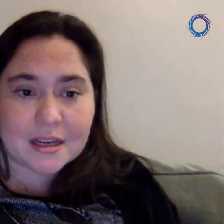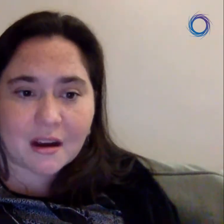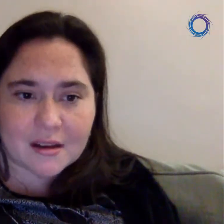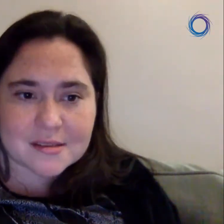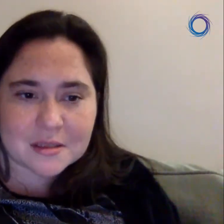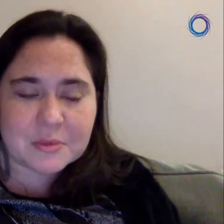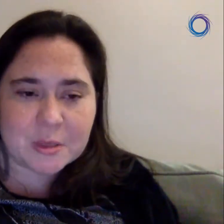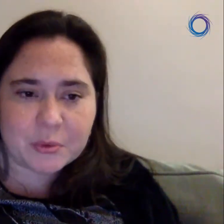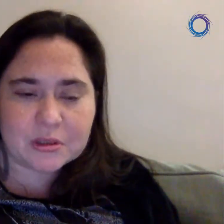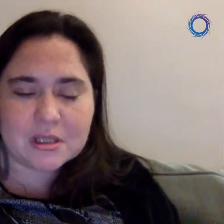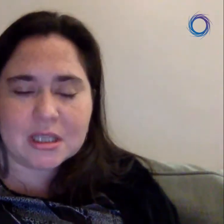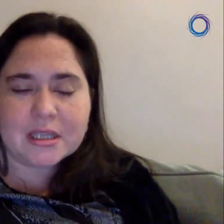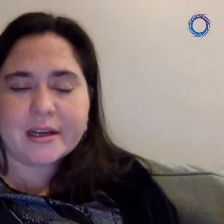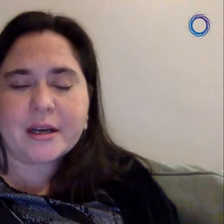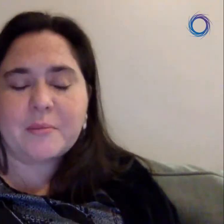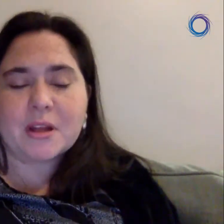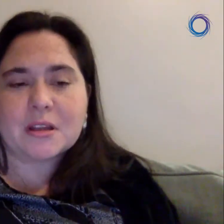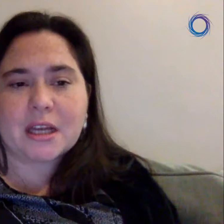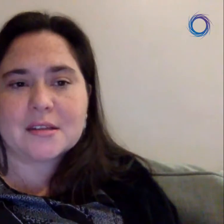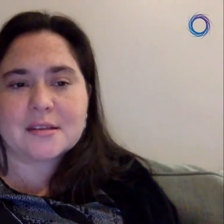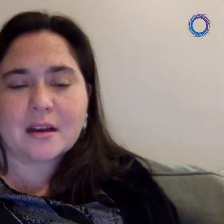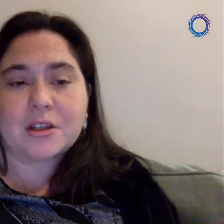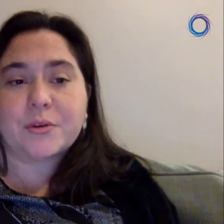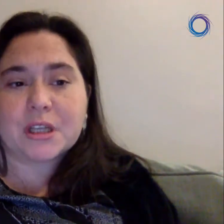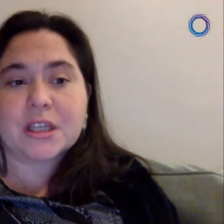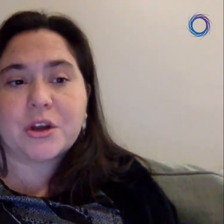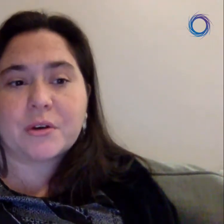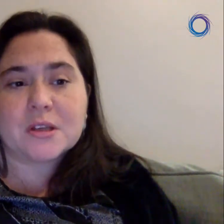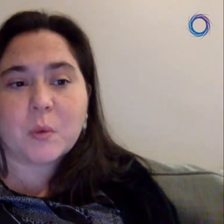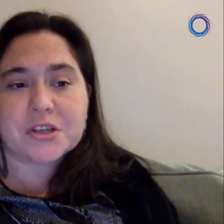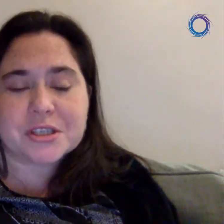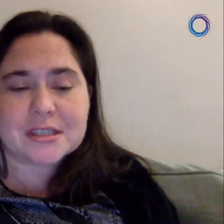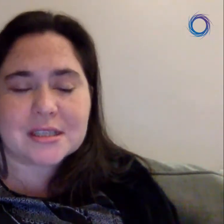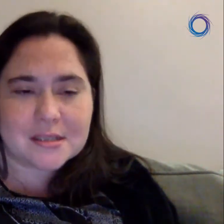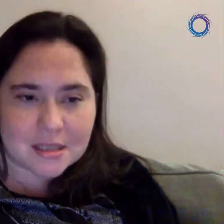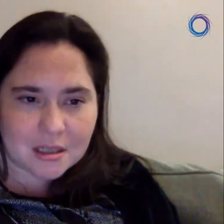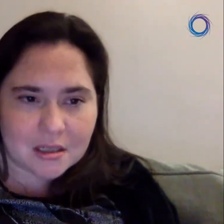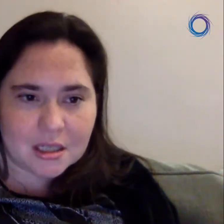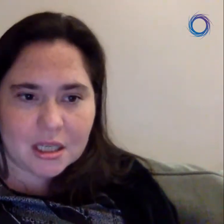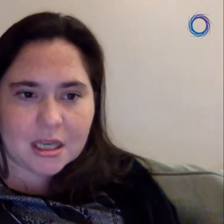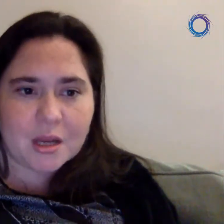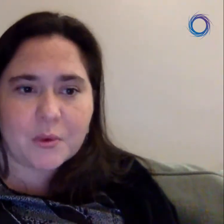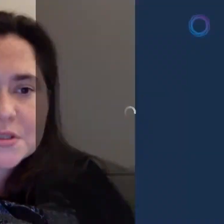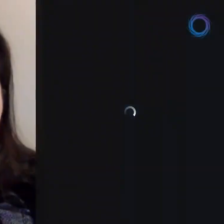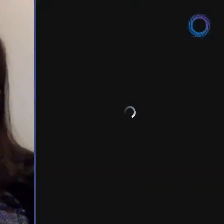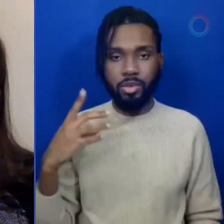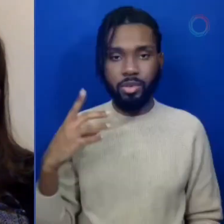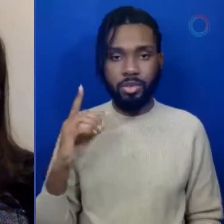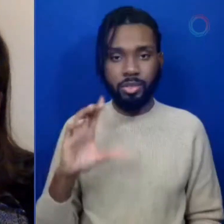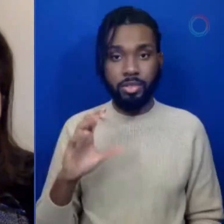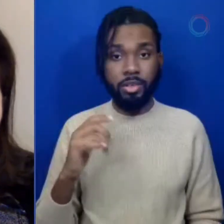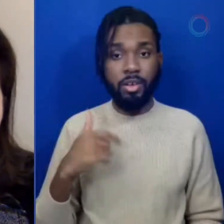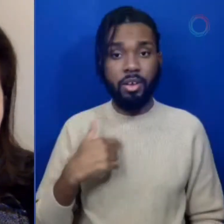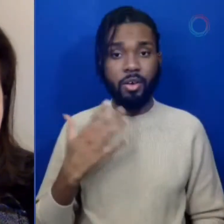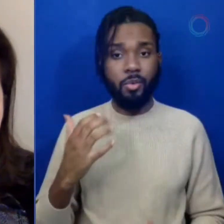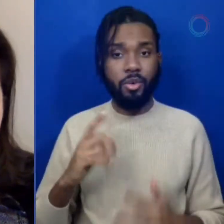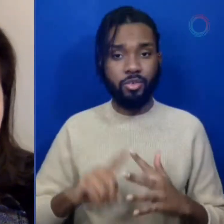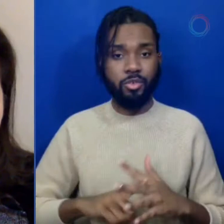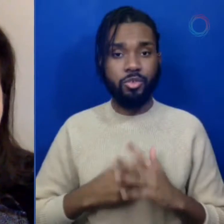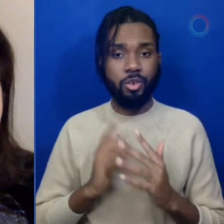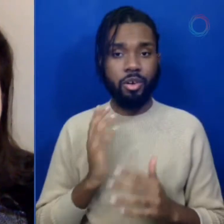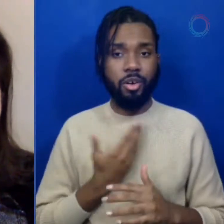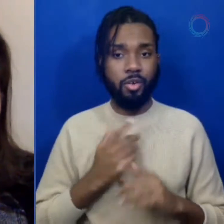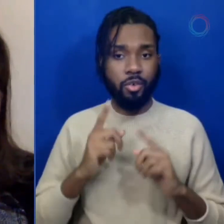and Anacostan people on the lands colonially known as Washington, D.C., and I want to begin our